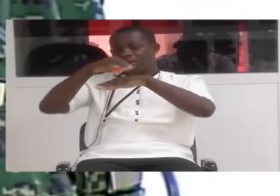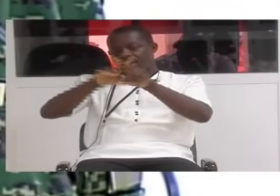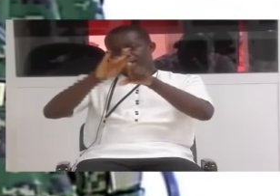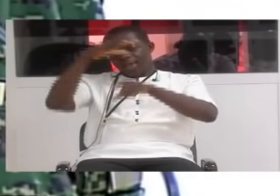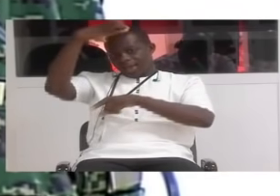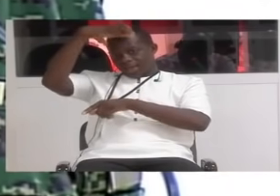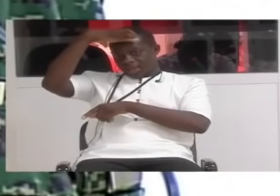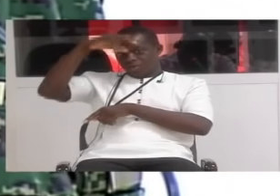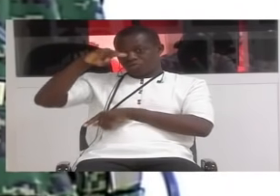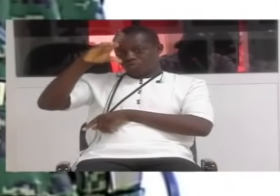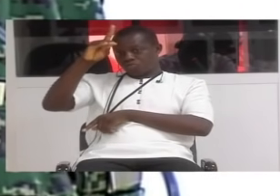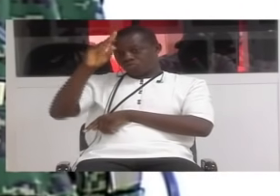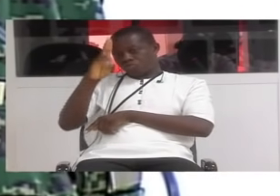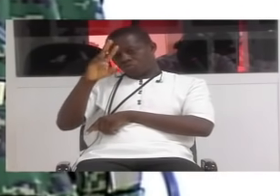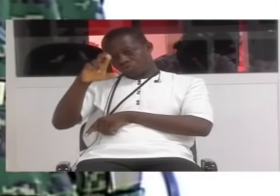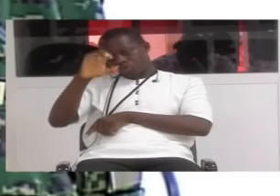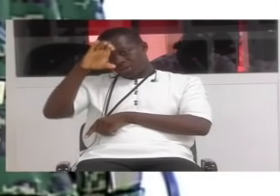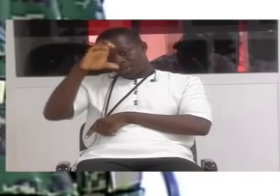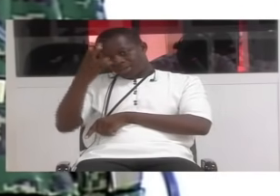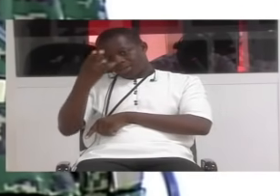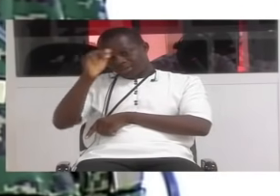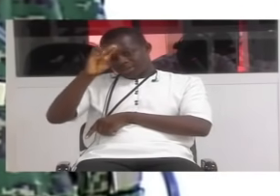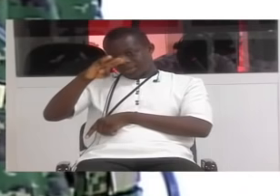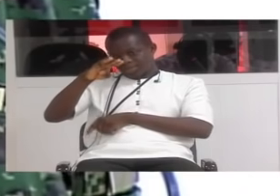put those plastic bags over the head of Ndour Cham,